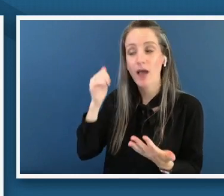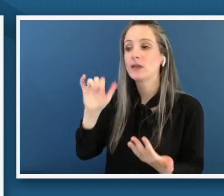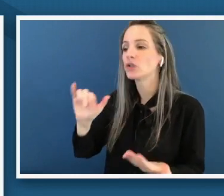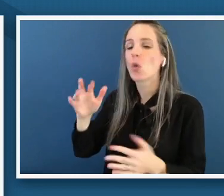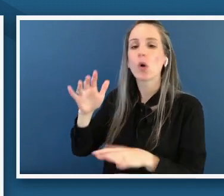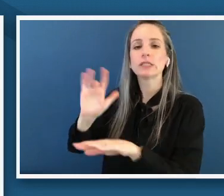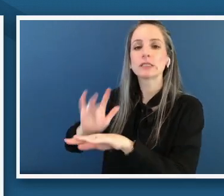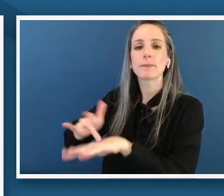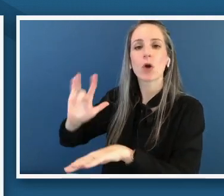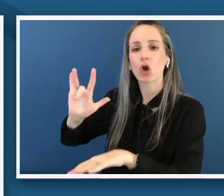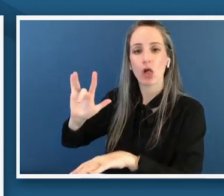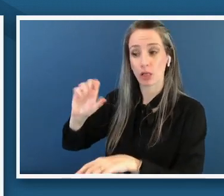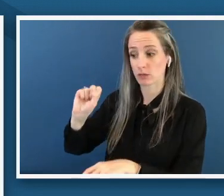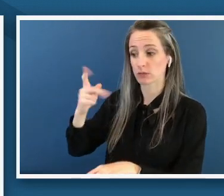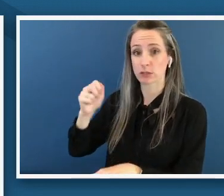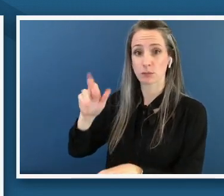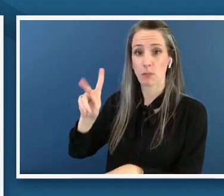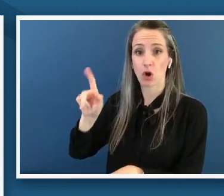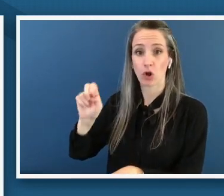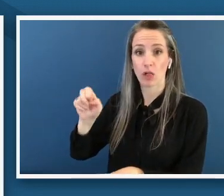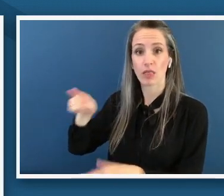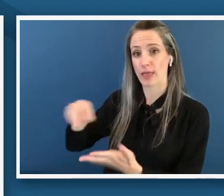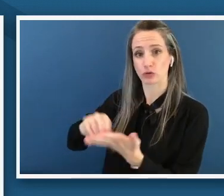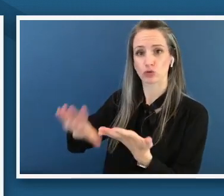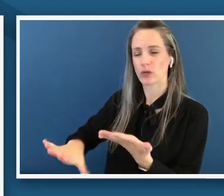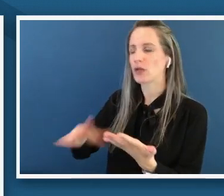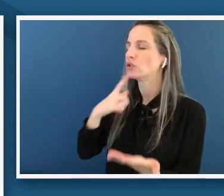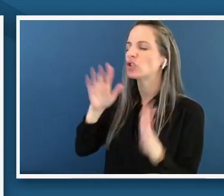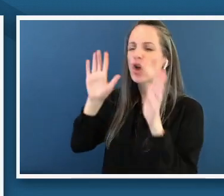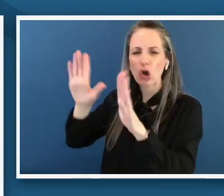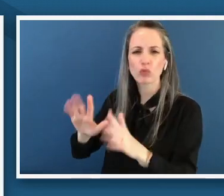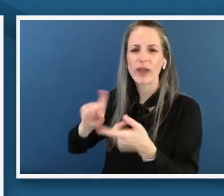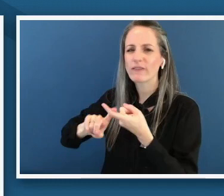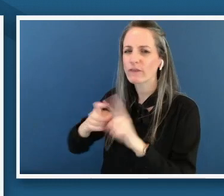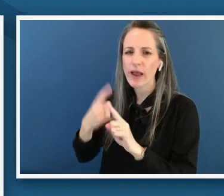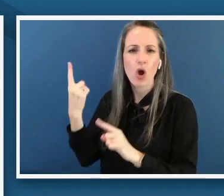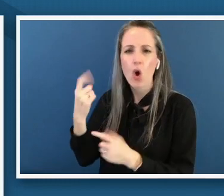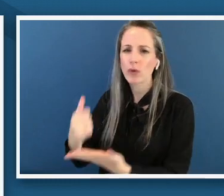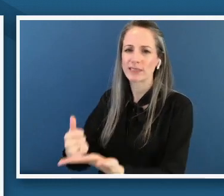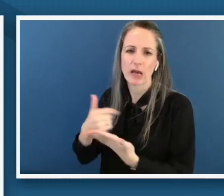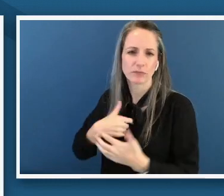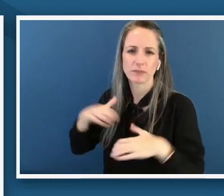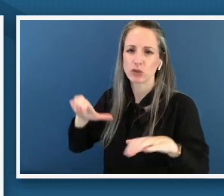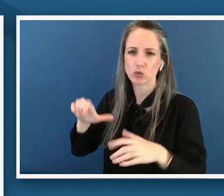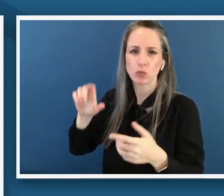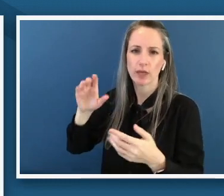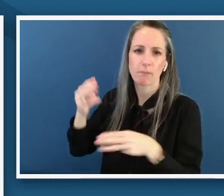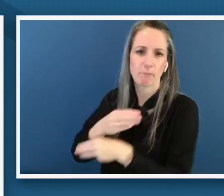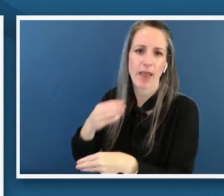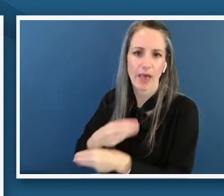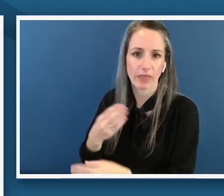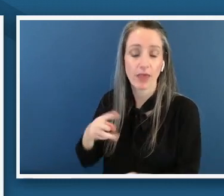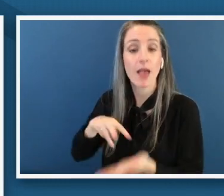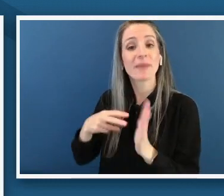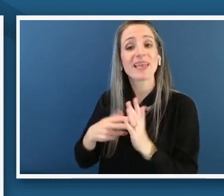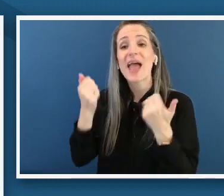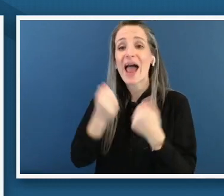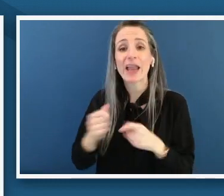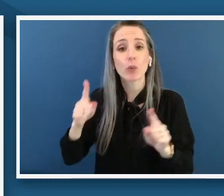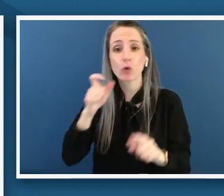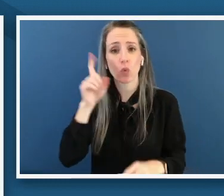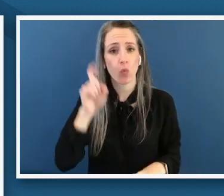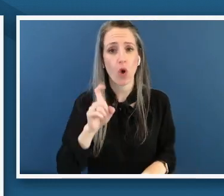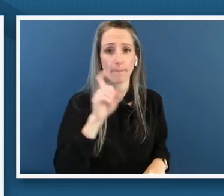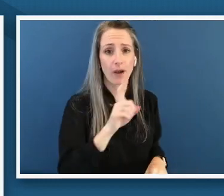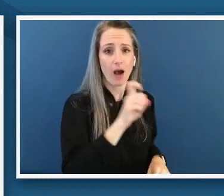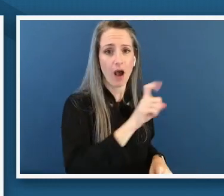always kind and she helps me out during math. Boom, on the wall. So that anybody coming by can see, again, bringing it